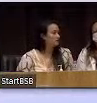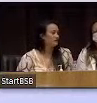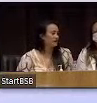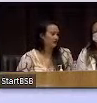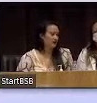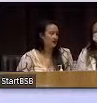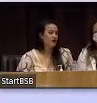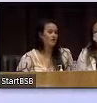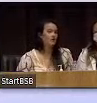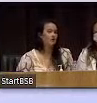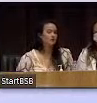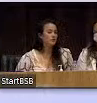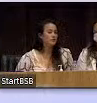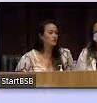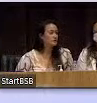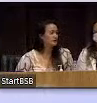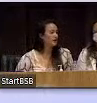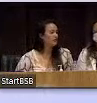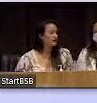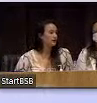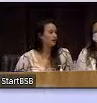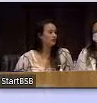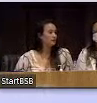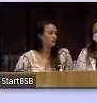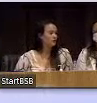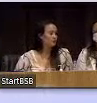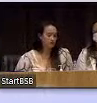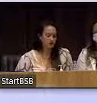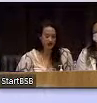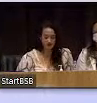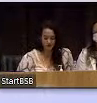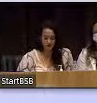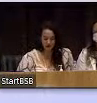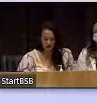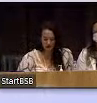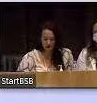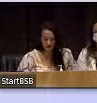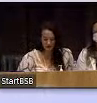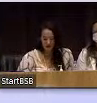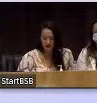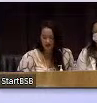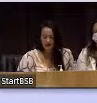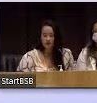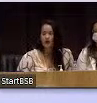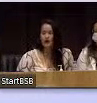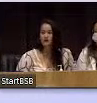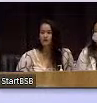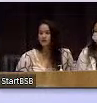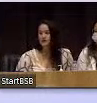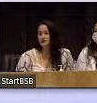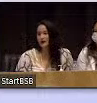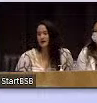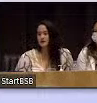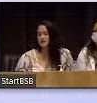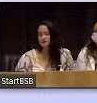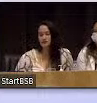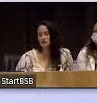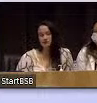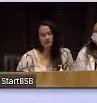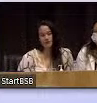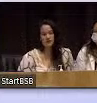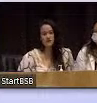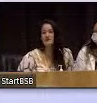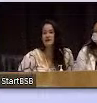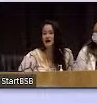hospitals were chosen, the State Hospital of Vila Velha and also the State Hospital Dr. Jaime Santos Neves, that